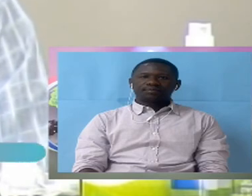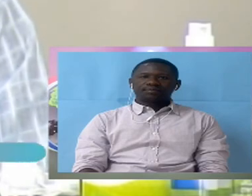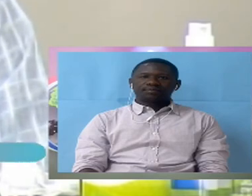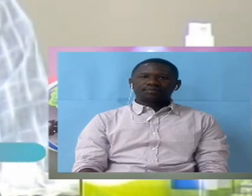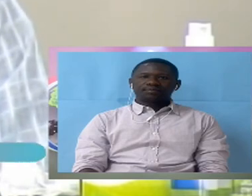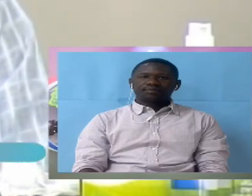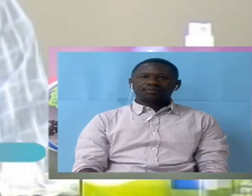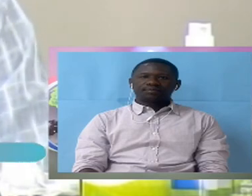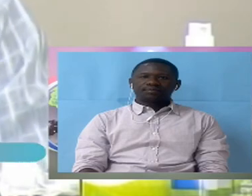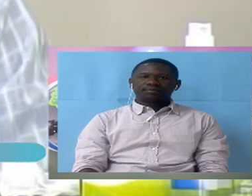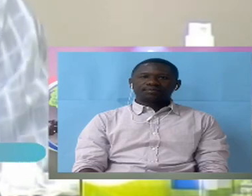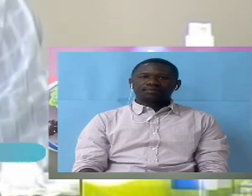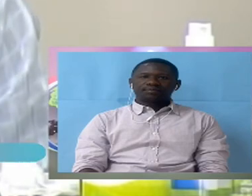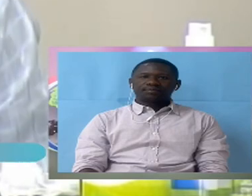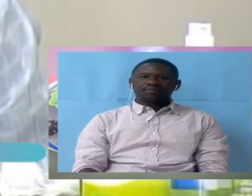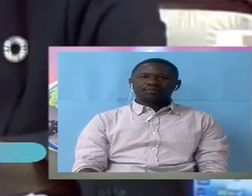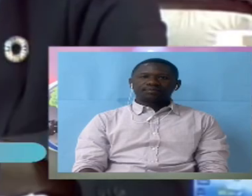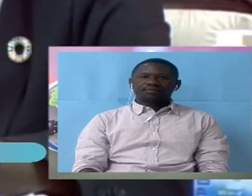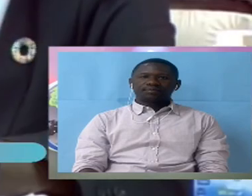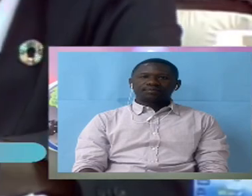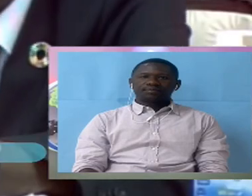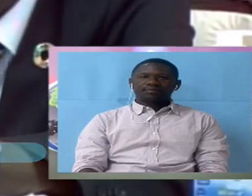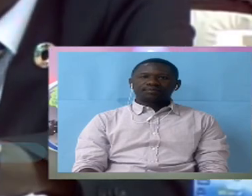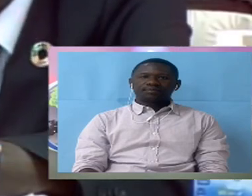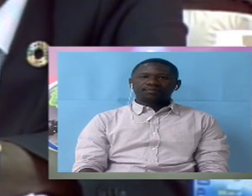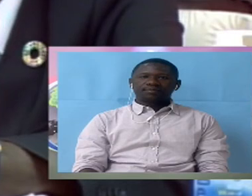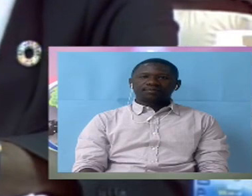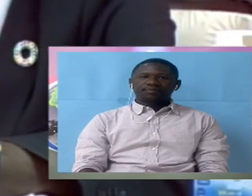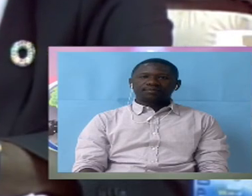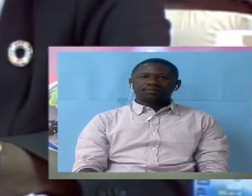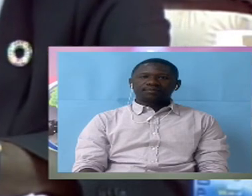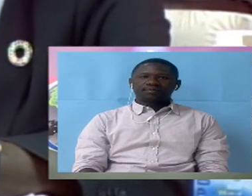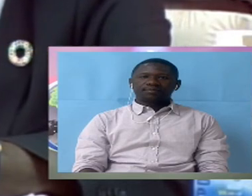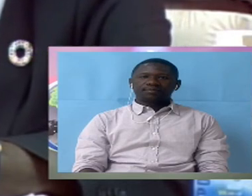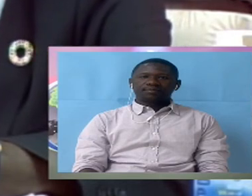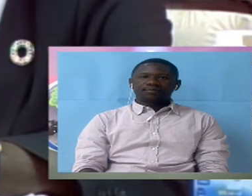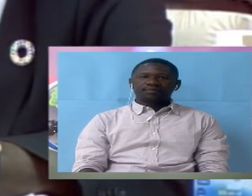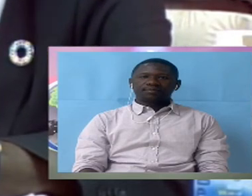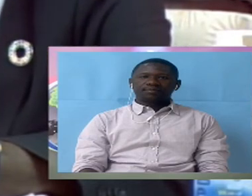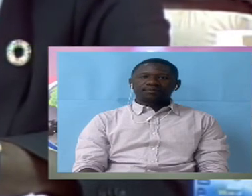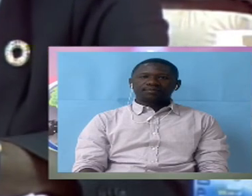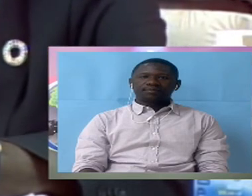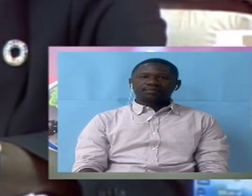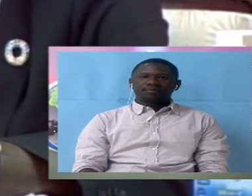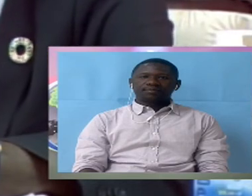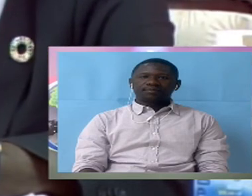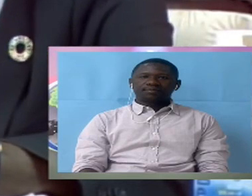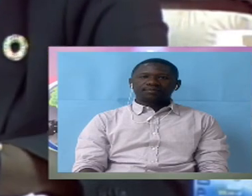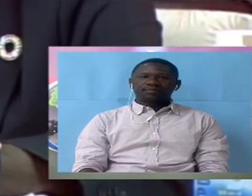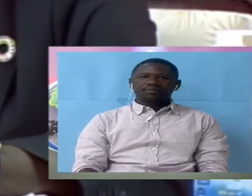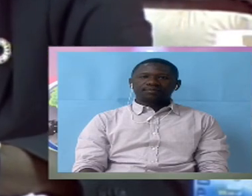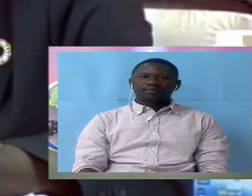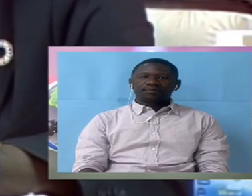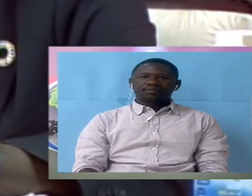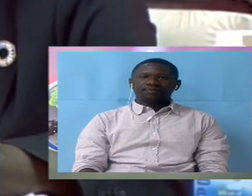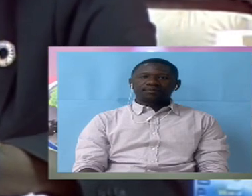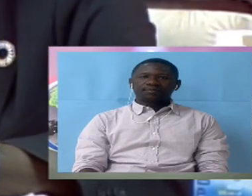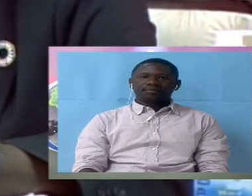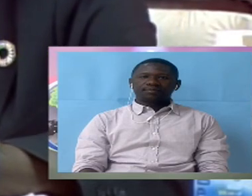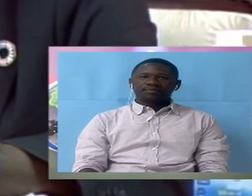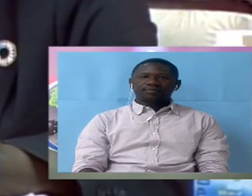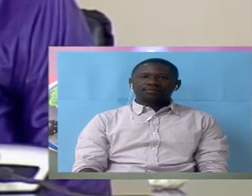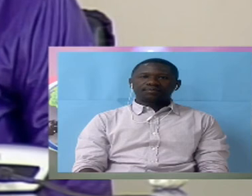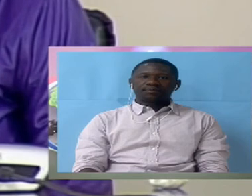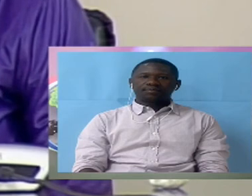Trrc would lead this witness. Thank you. Thank you very much. Good morning, Mr. Chair. Good morning, commissioners.